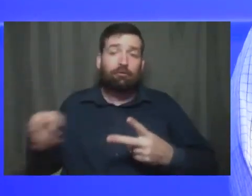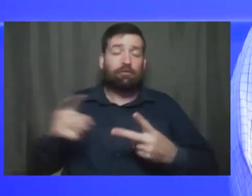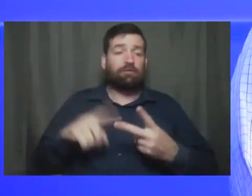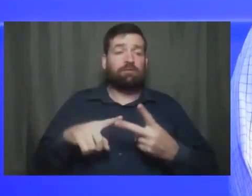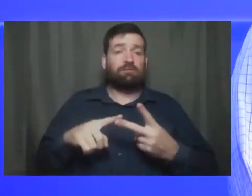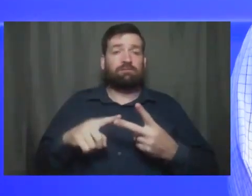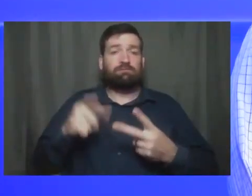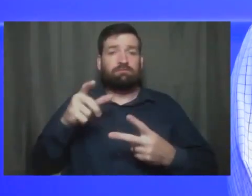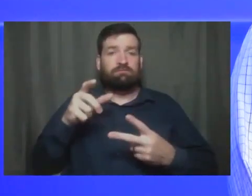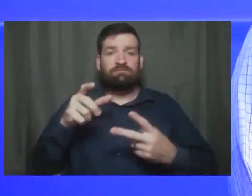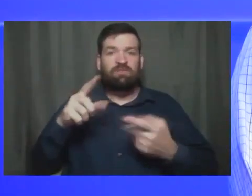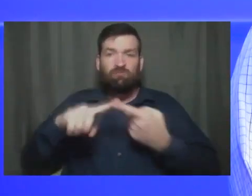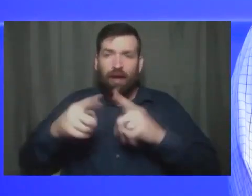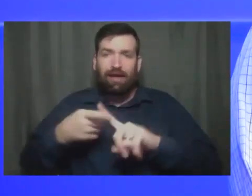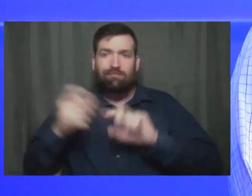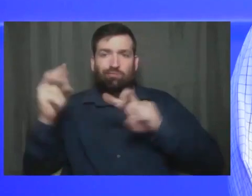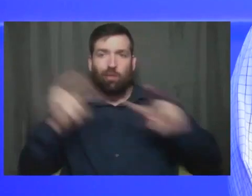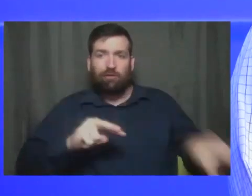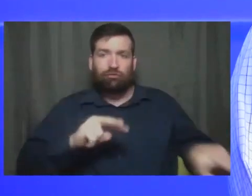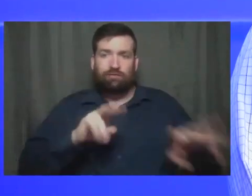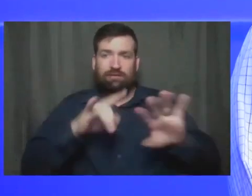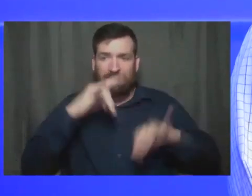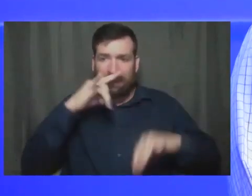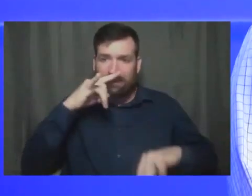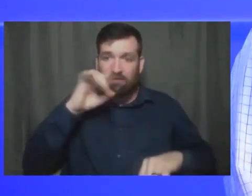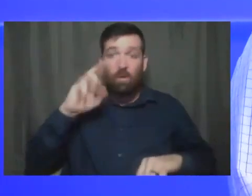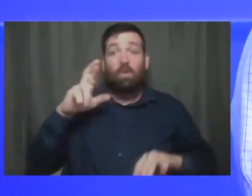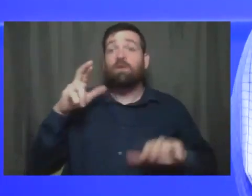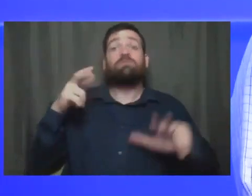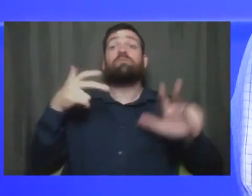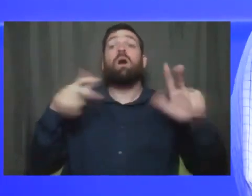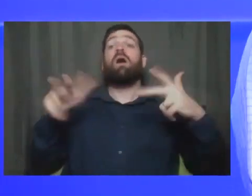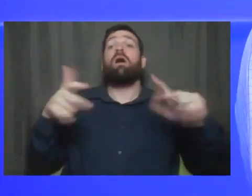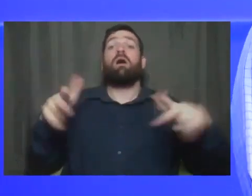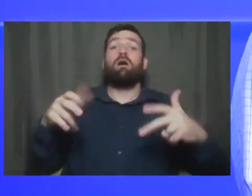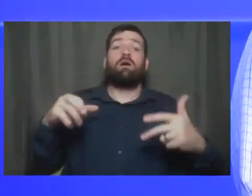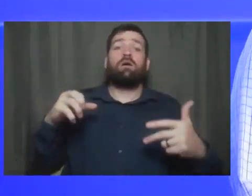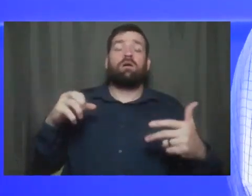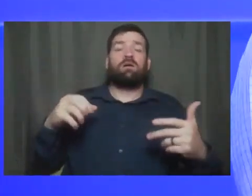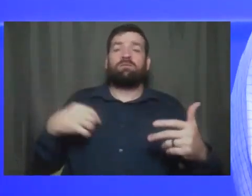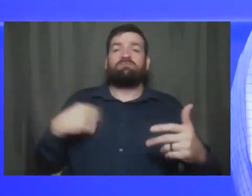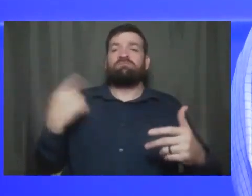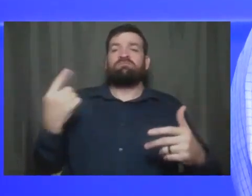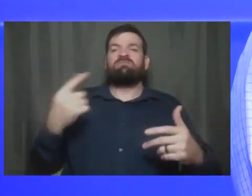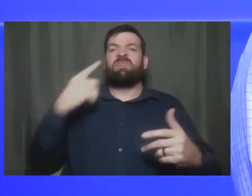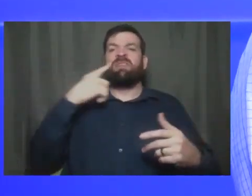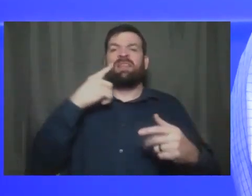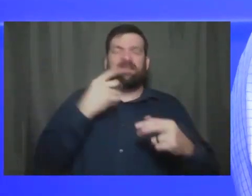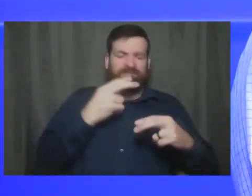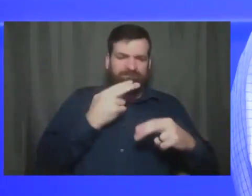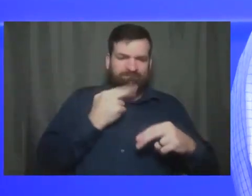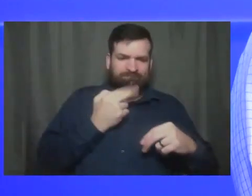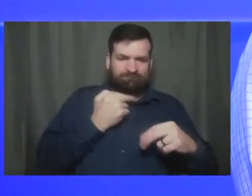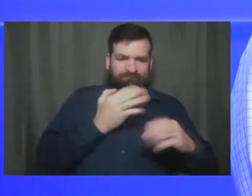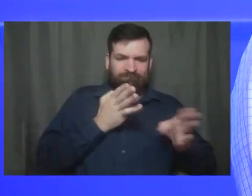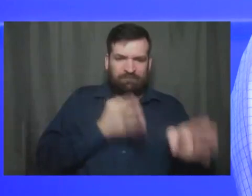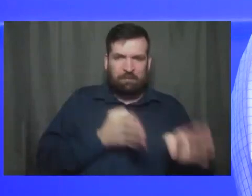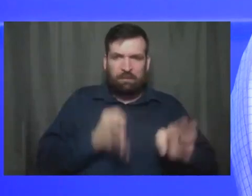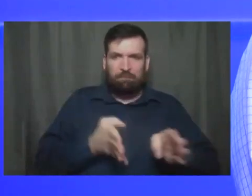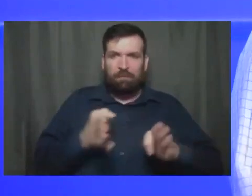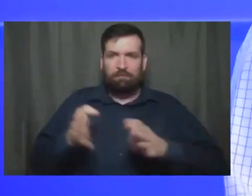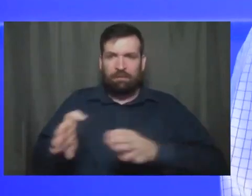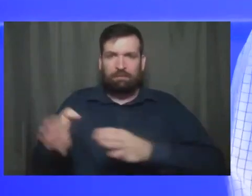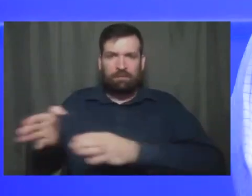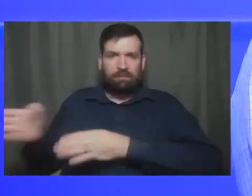home. Or just to go for a walk, or even, I always think of chunking, little tiny steps. We can't